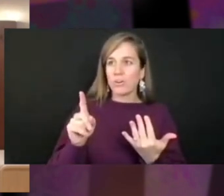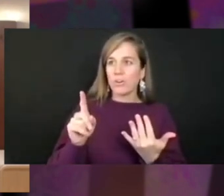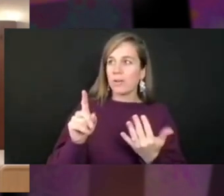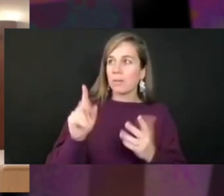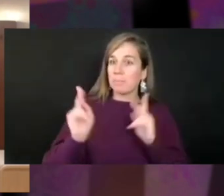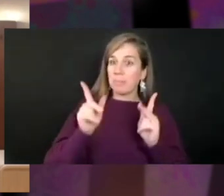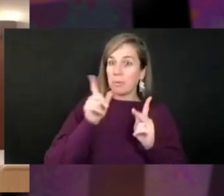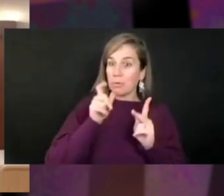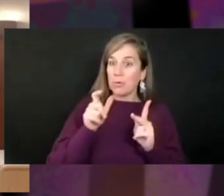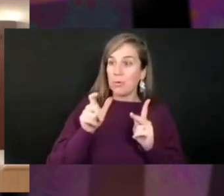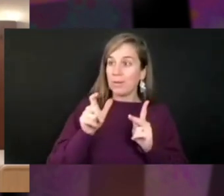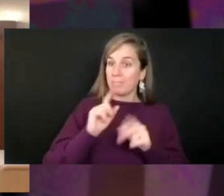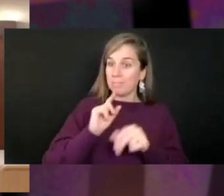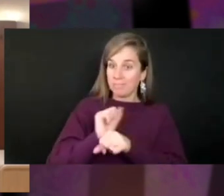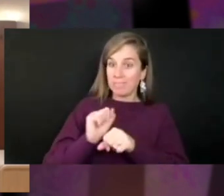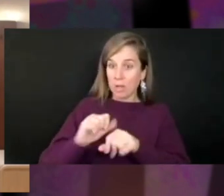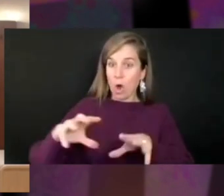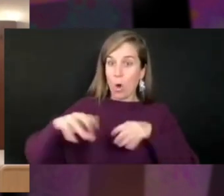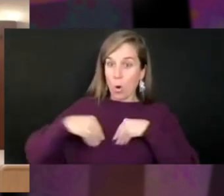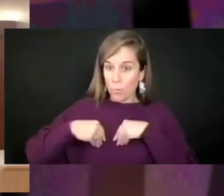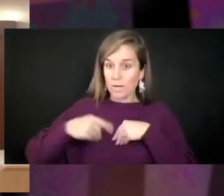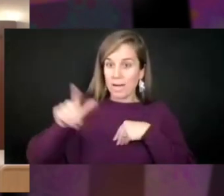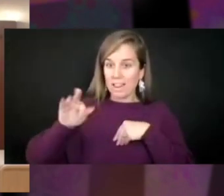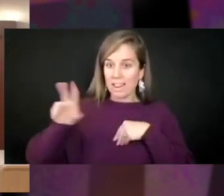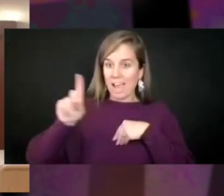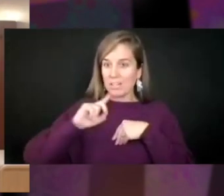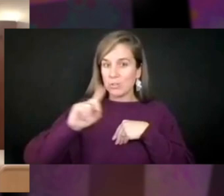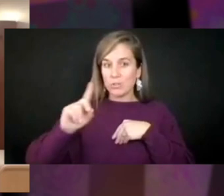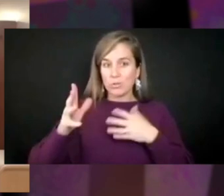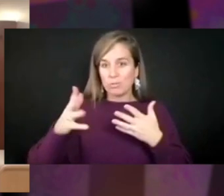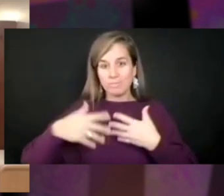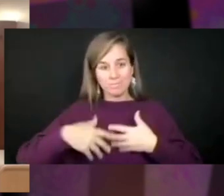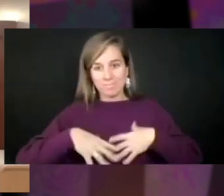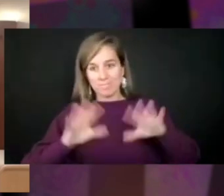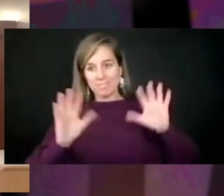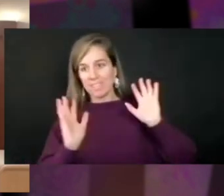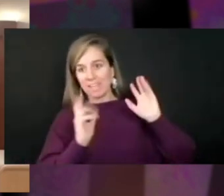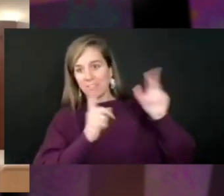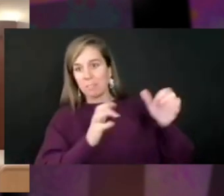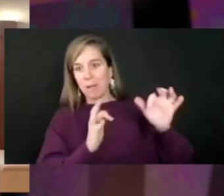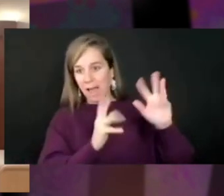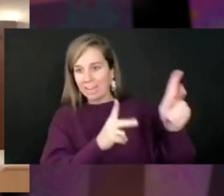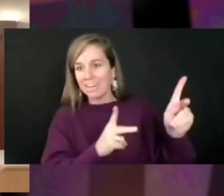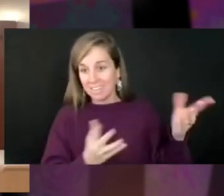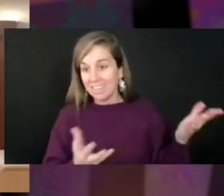land to just literally give it back,